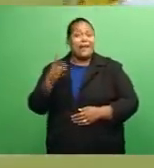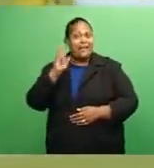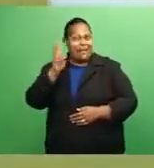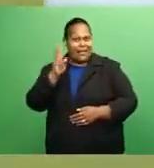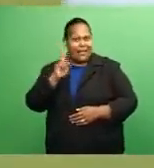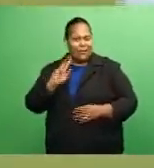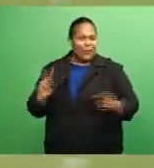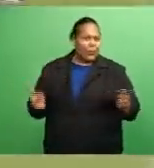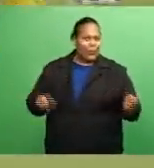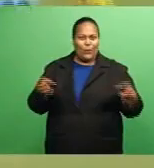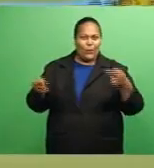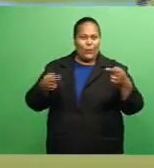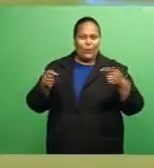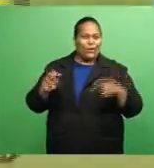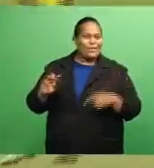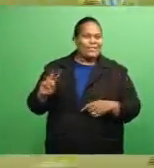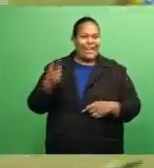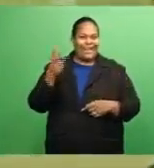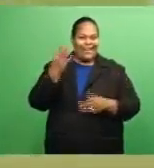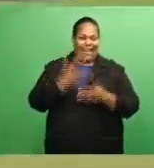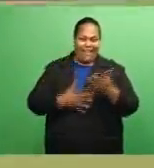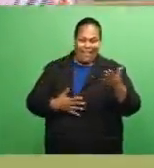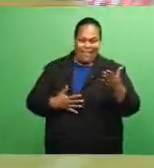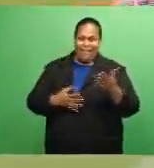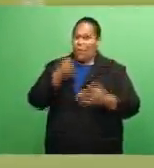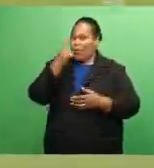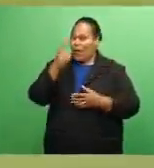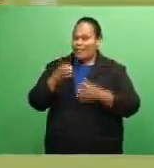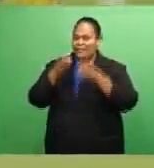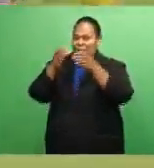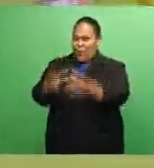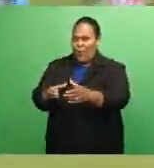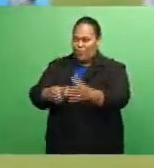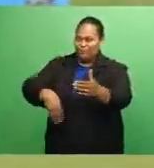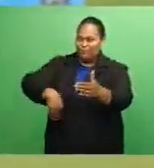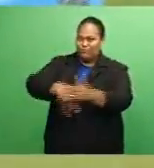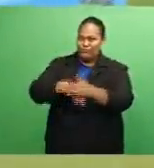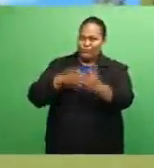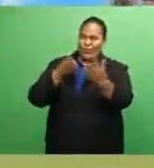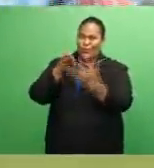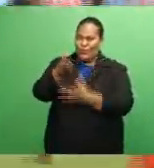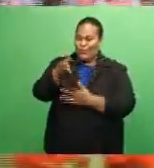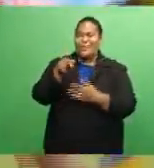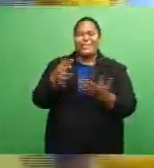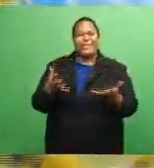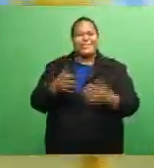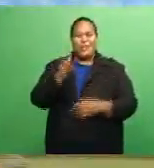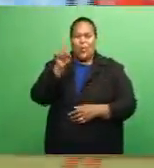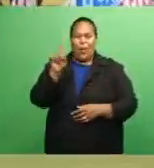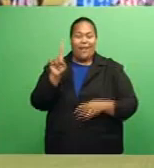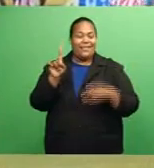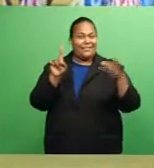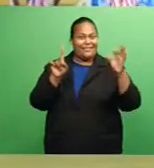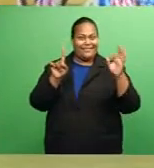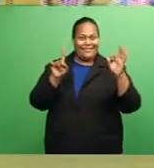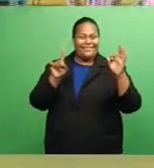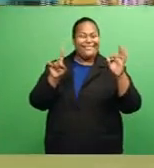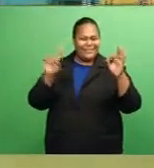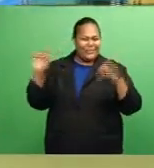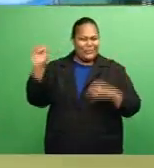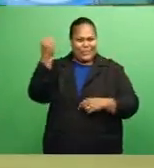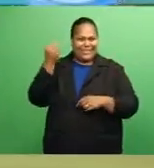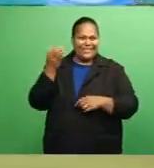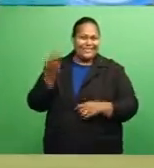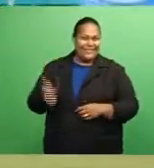second half to score a goal through Melvin Money to give them a 1-0 lead and the victory. Lambasa coach Ravnil